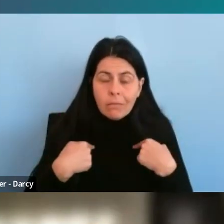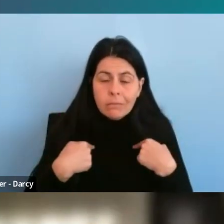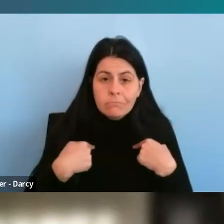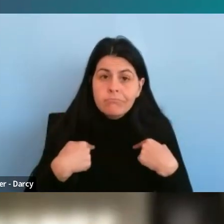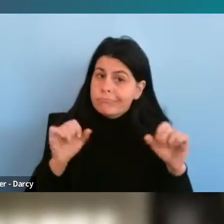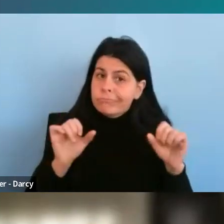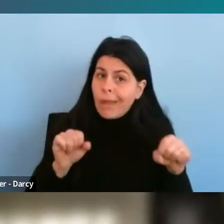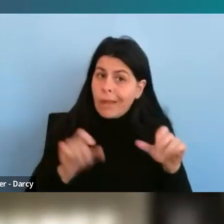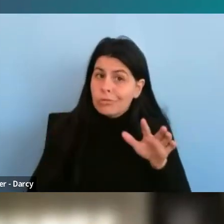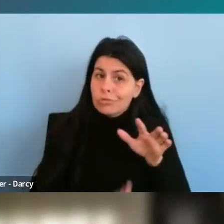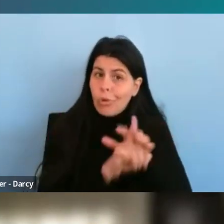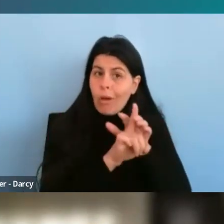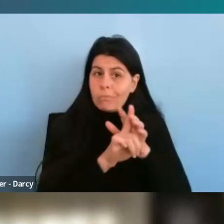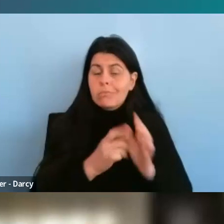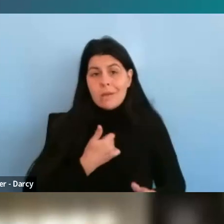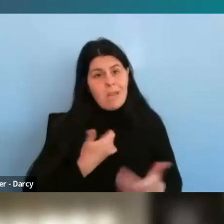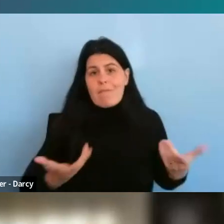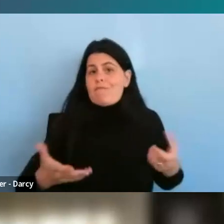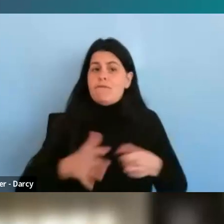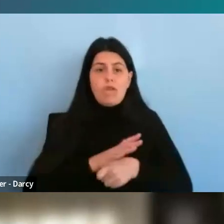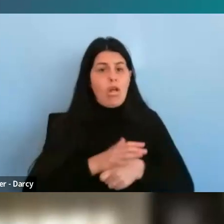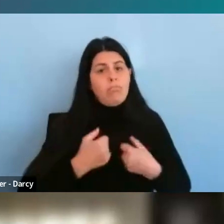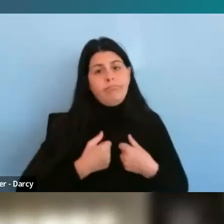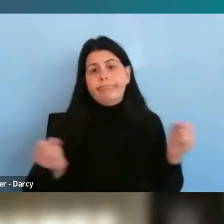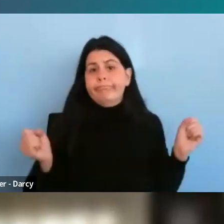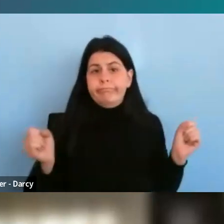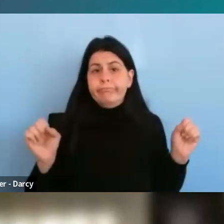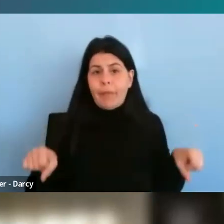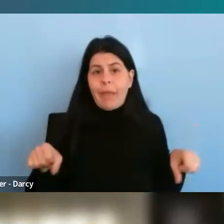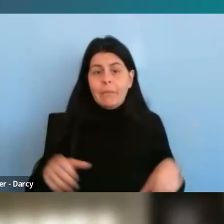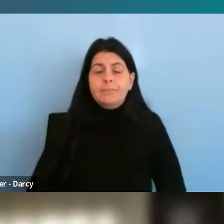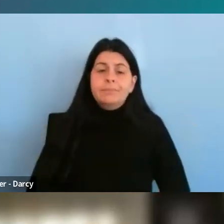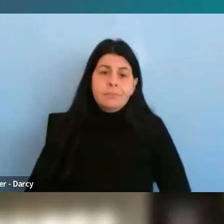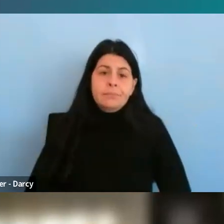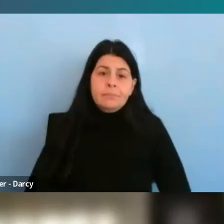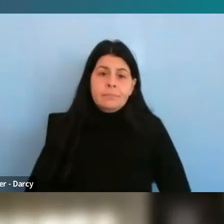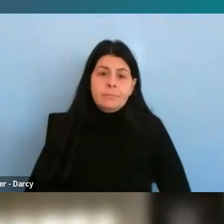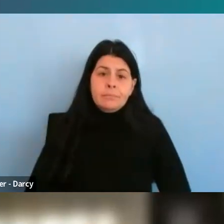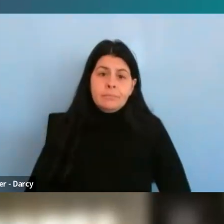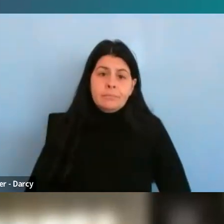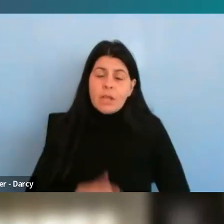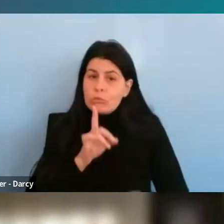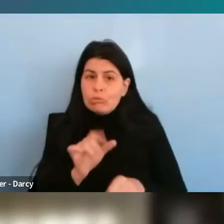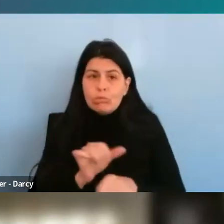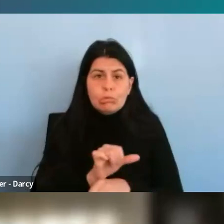can show up as my full self and you know, truly just kind of